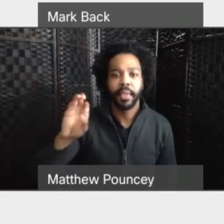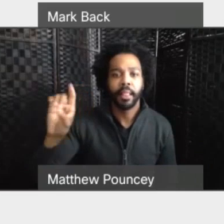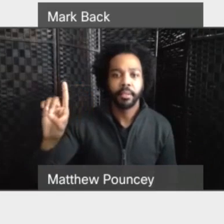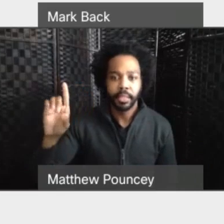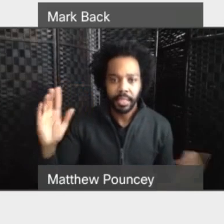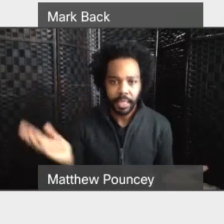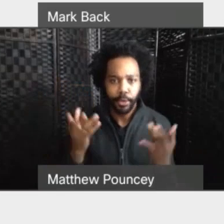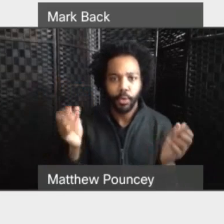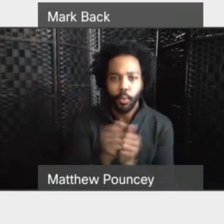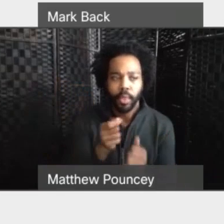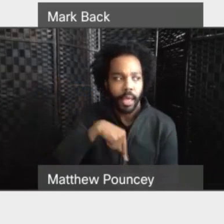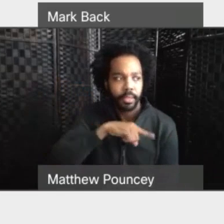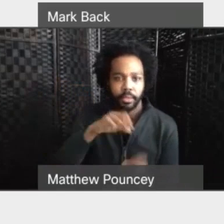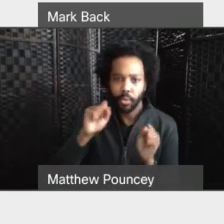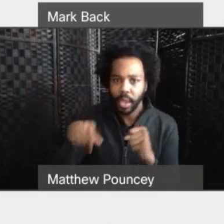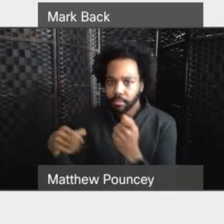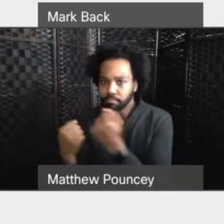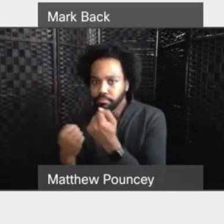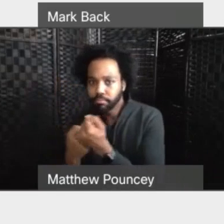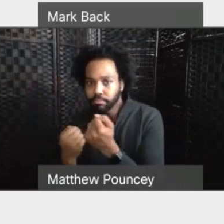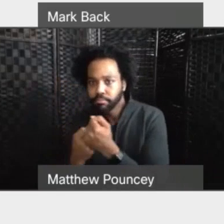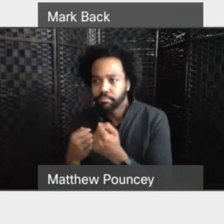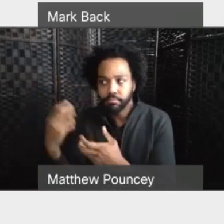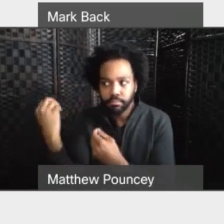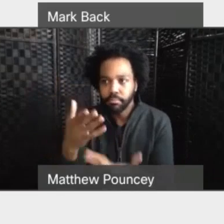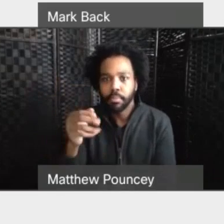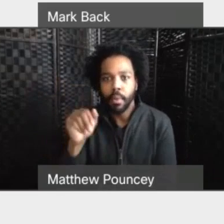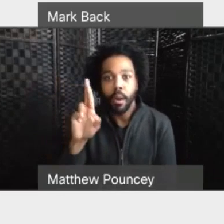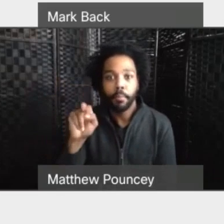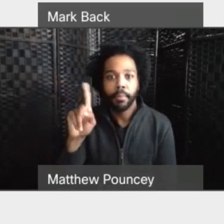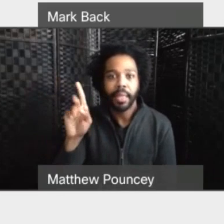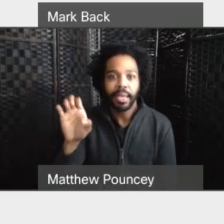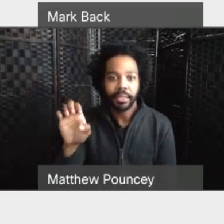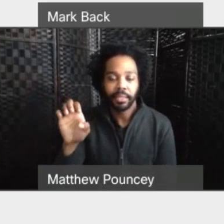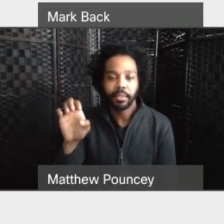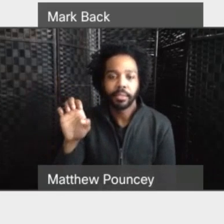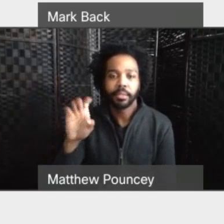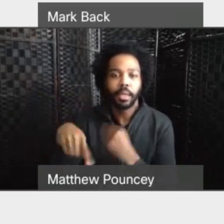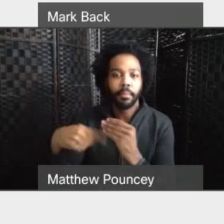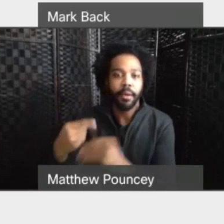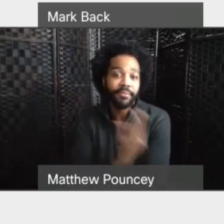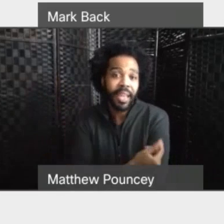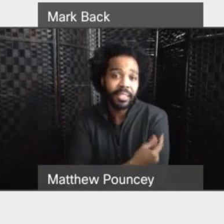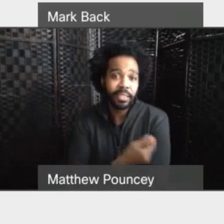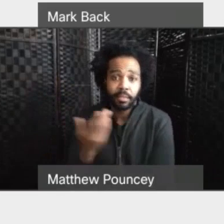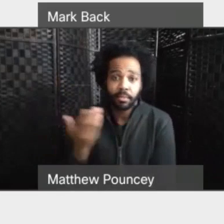or could supplement the answer I've given regarding vaccines at this point in